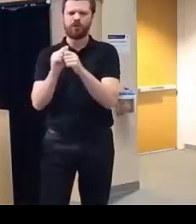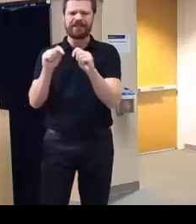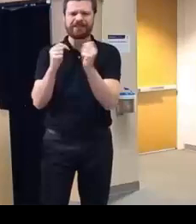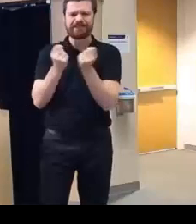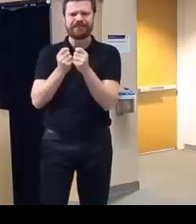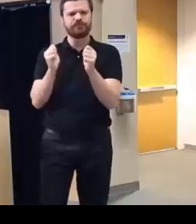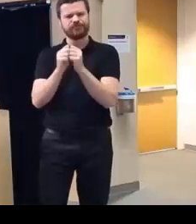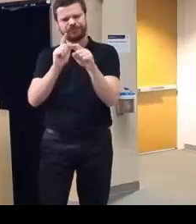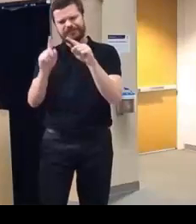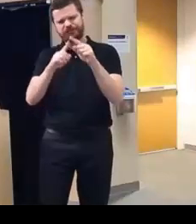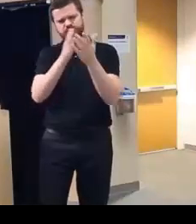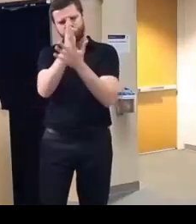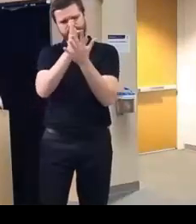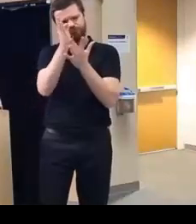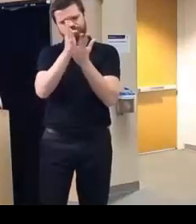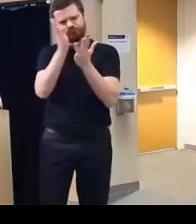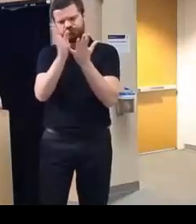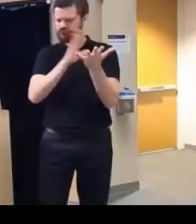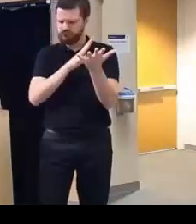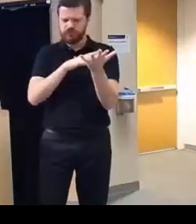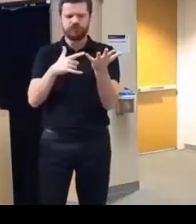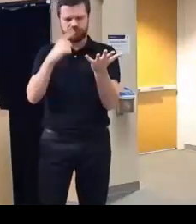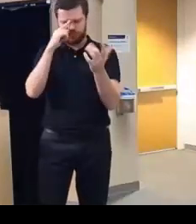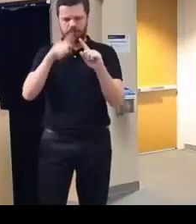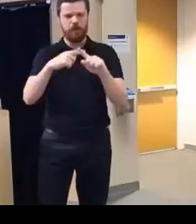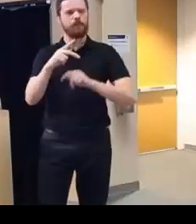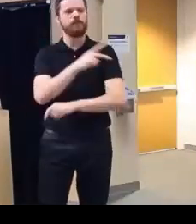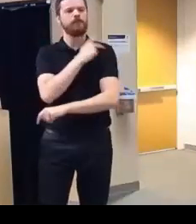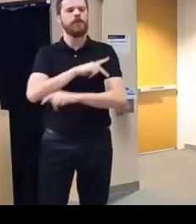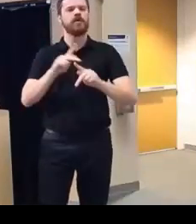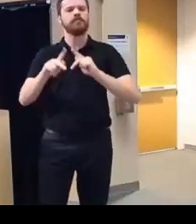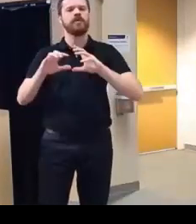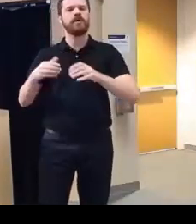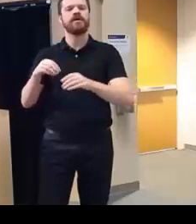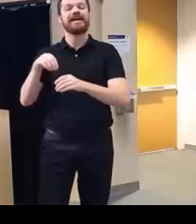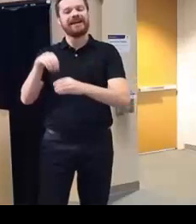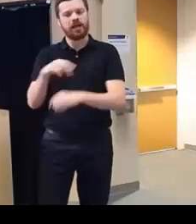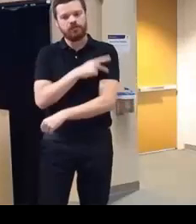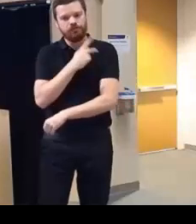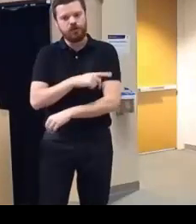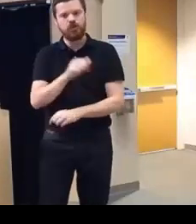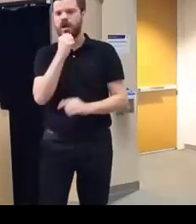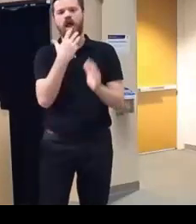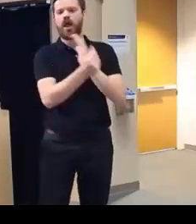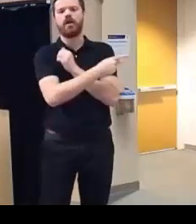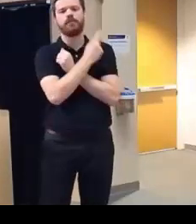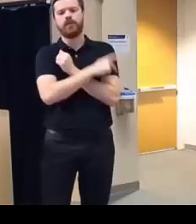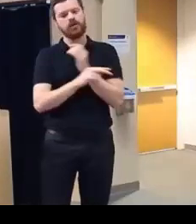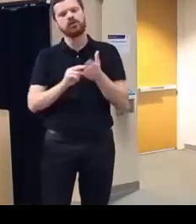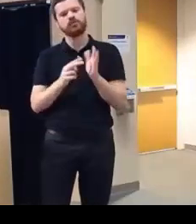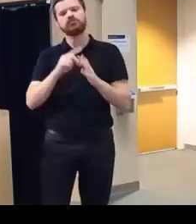that's multidisciplinary and thinking more about a patient population that's inpatient as opposed to outpatient, so acute